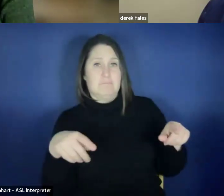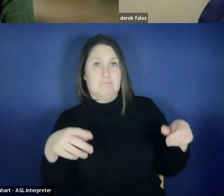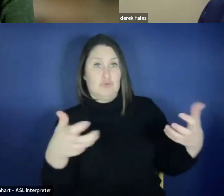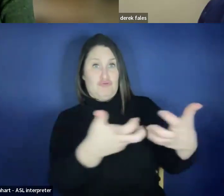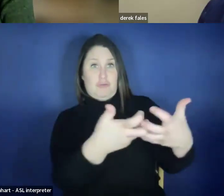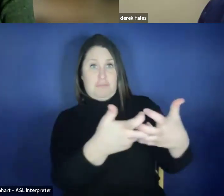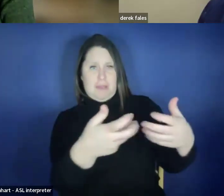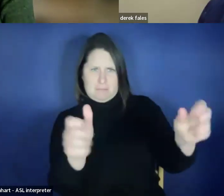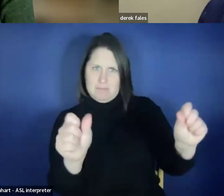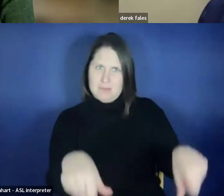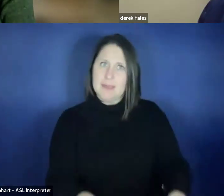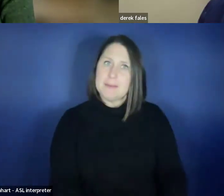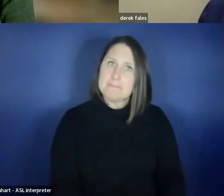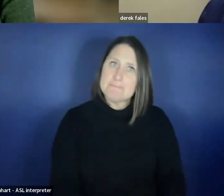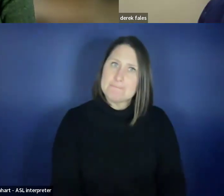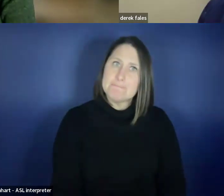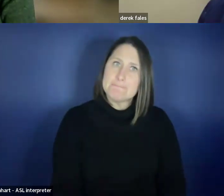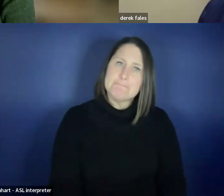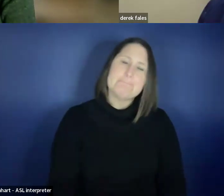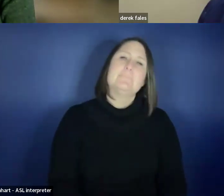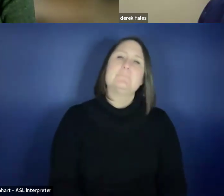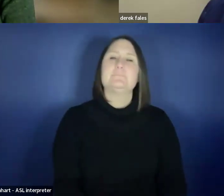waivers with people who are on different waivers.